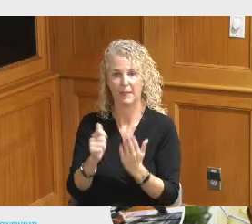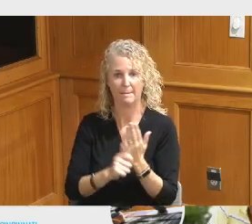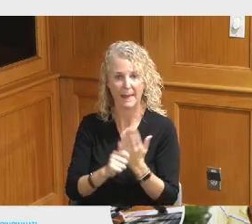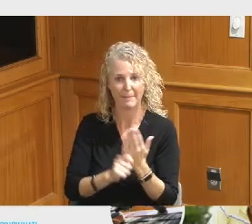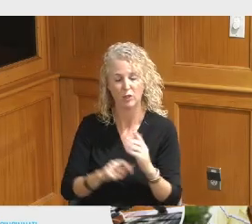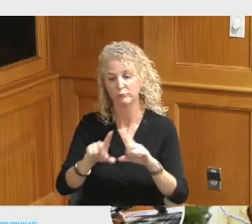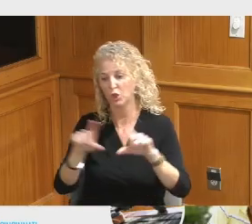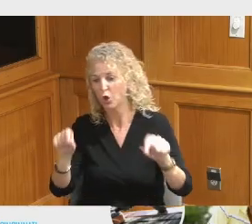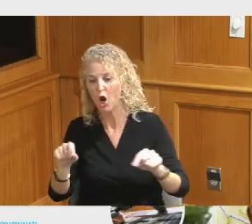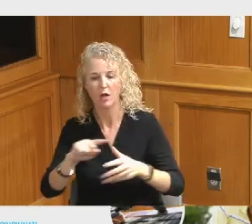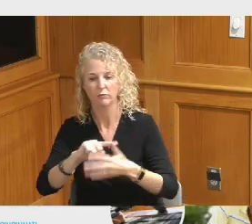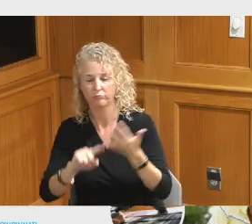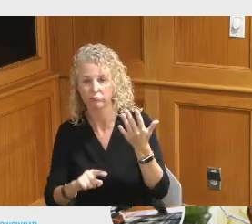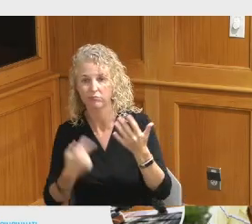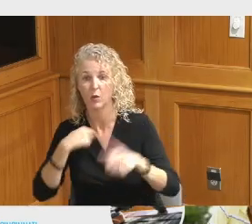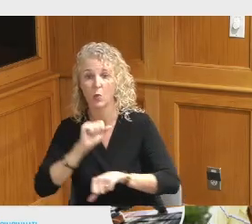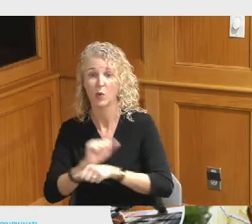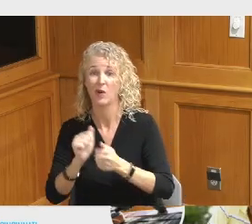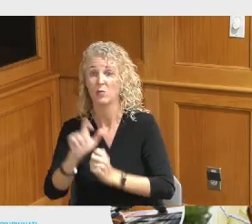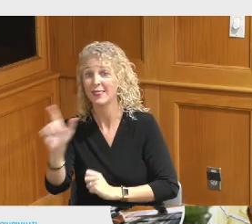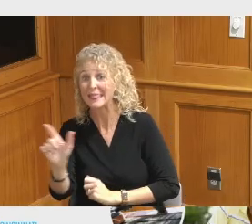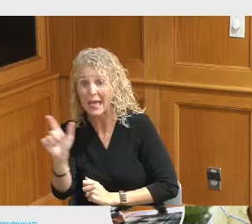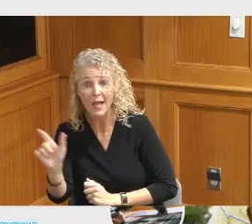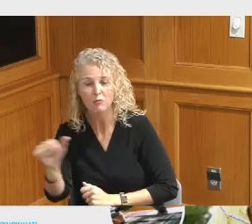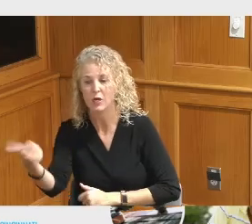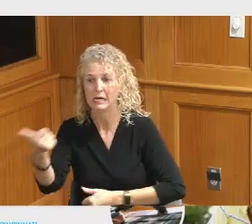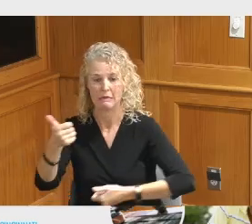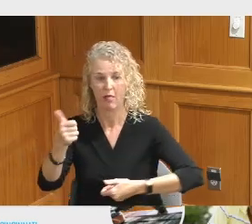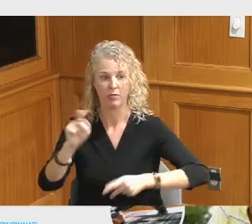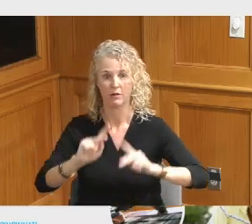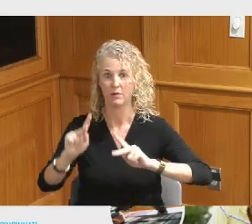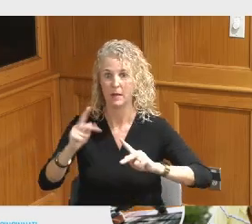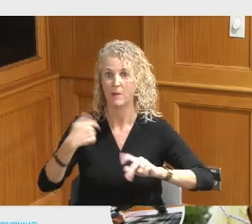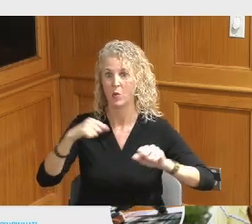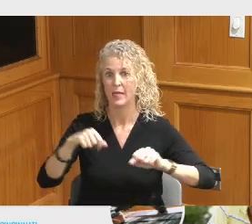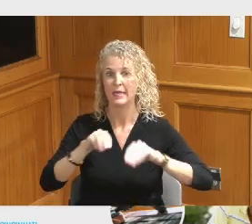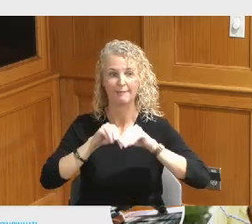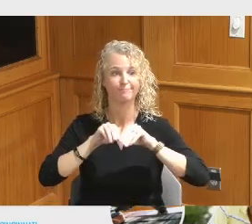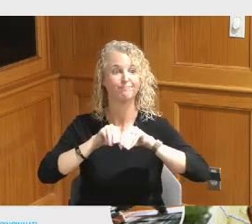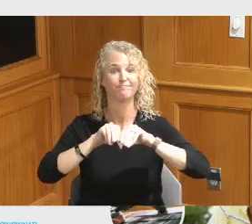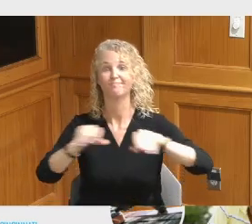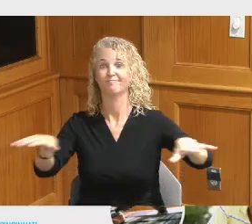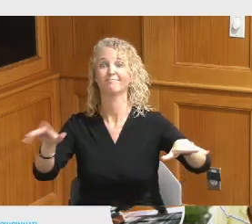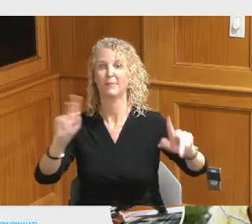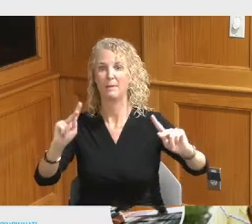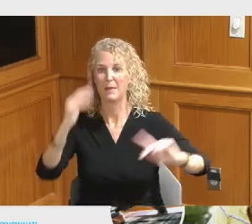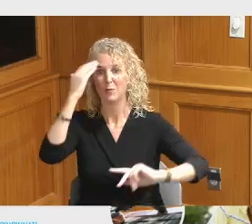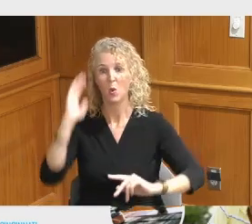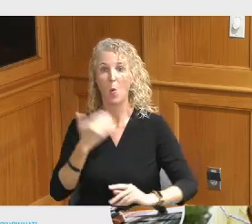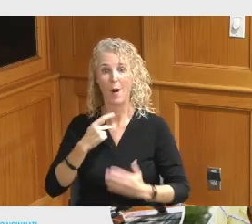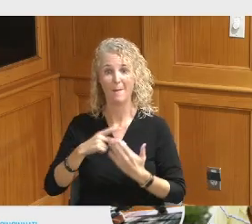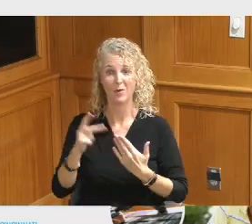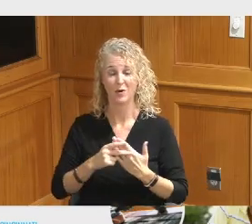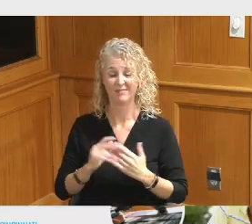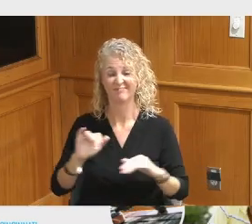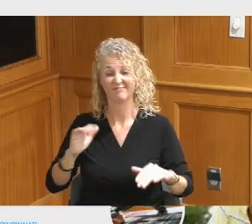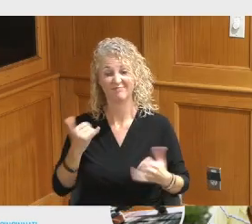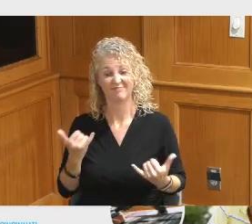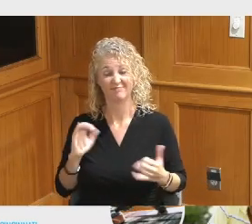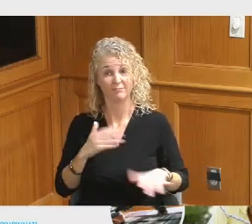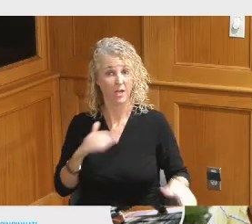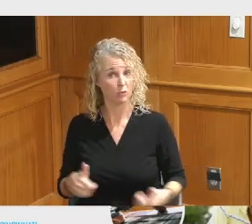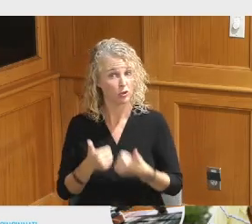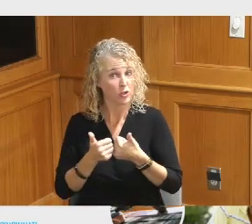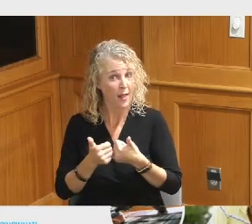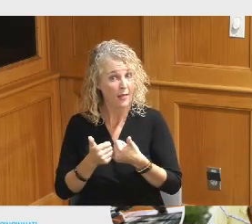and collateral that we're partnering with library and other partners to have available. So that is important. The challenge really, again, is that